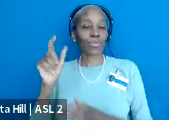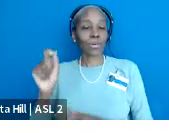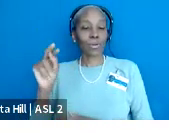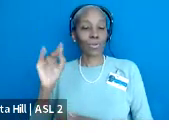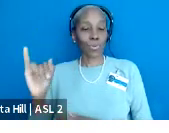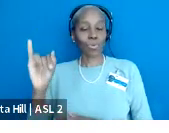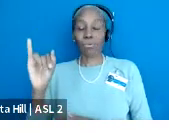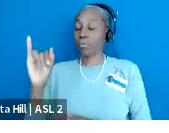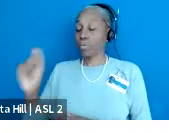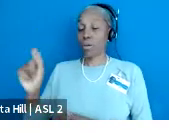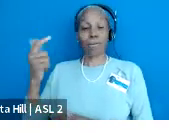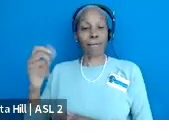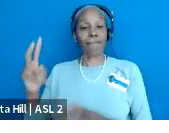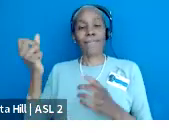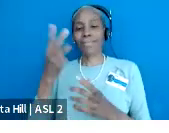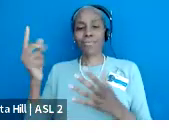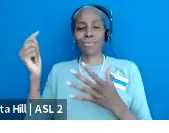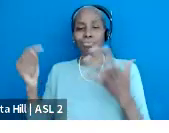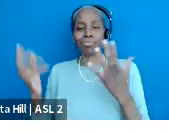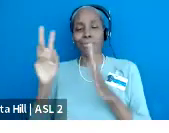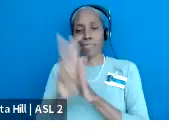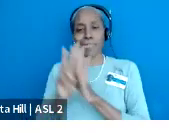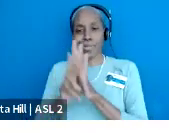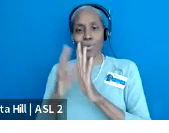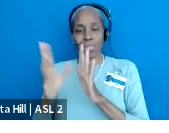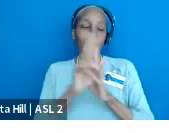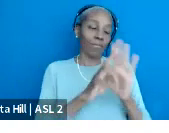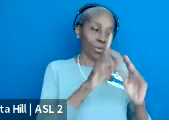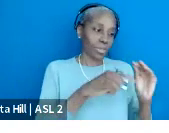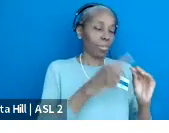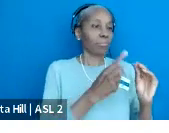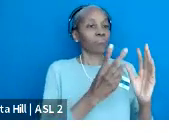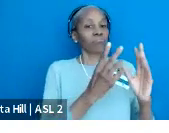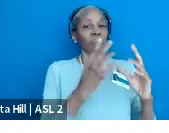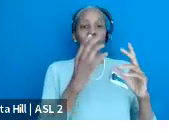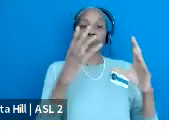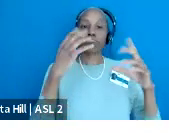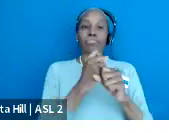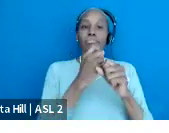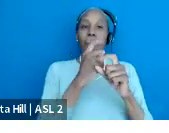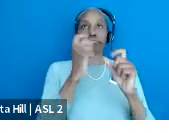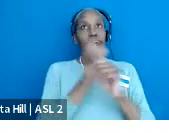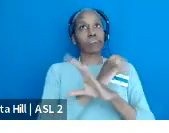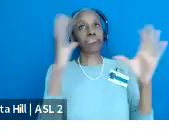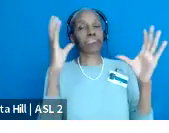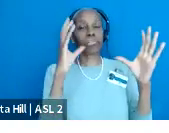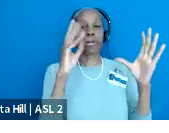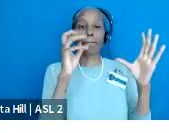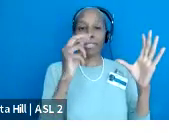www.justicecenter.newyork.gov, has many different videos available. There are videos regarding our overview, an overview of our mission and